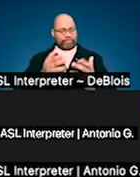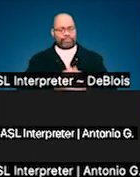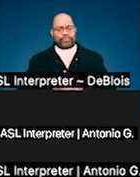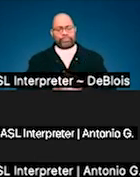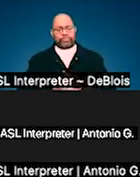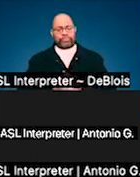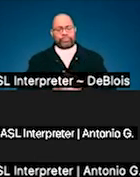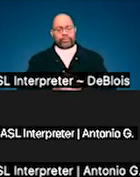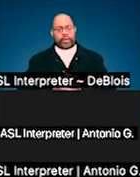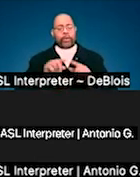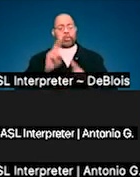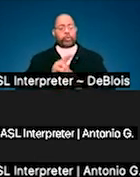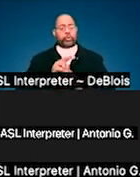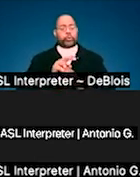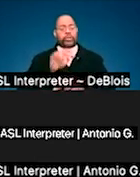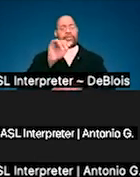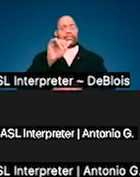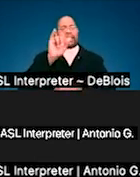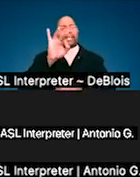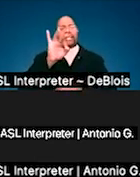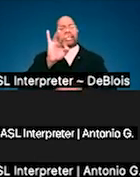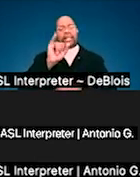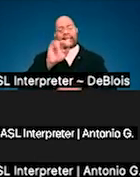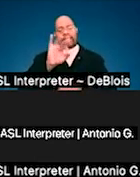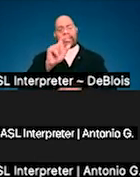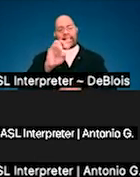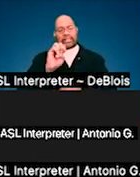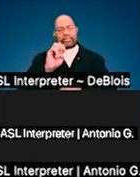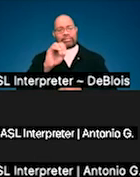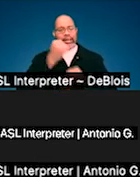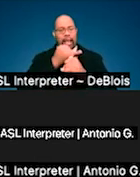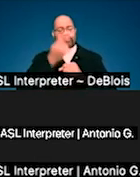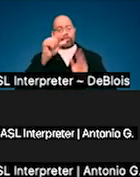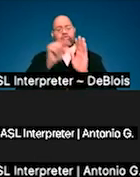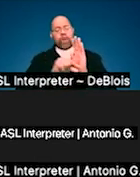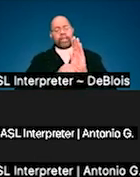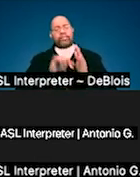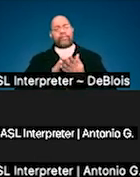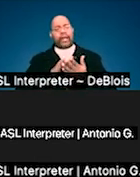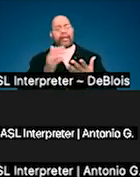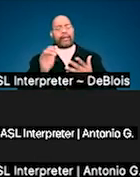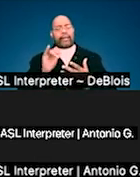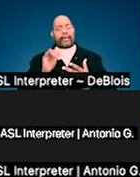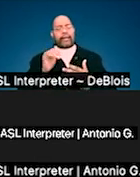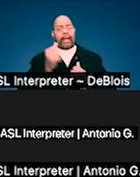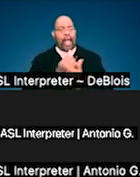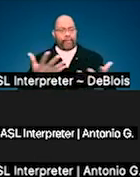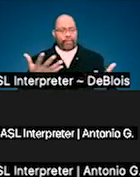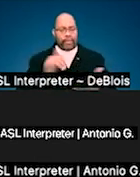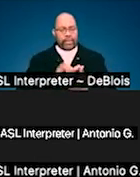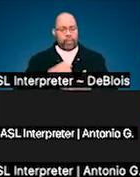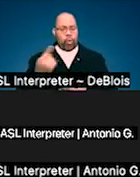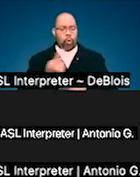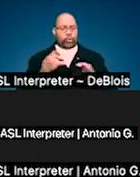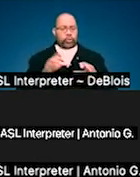But they use Infinite Campus for grades that are like everything that we always do in